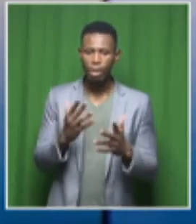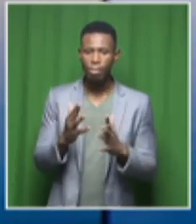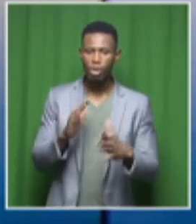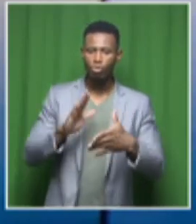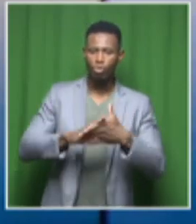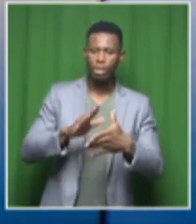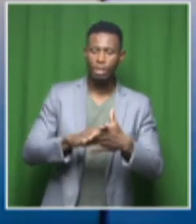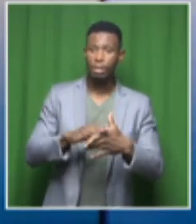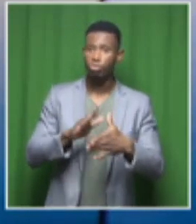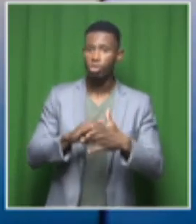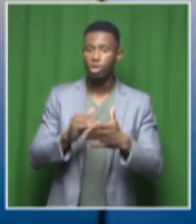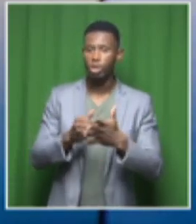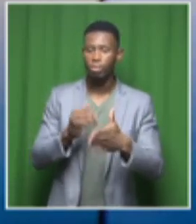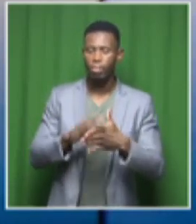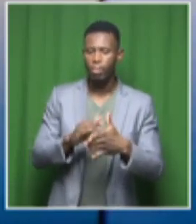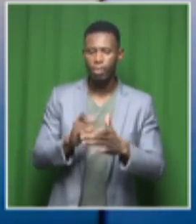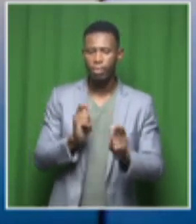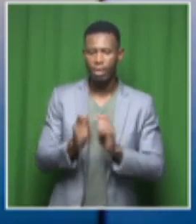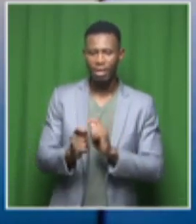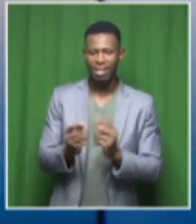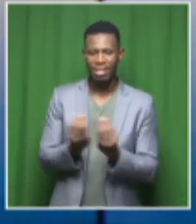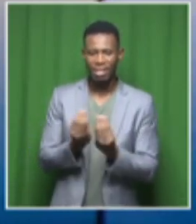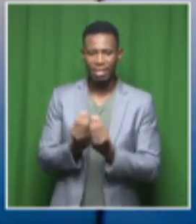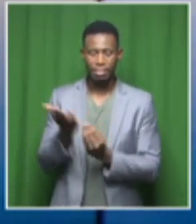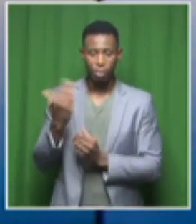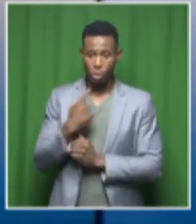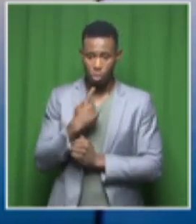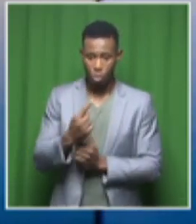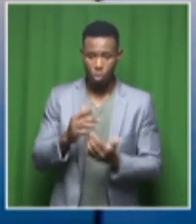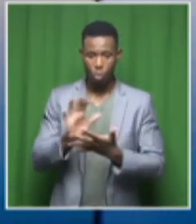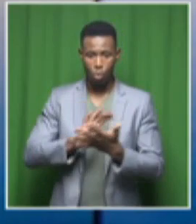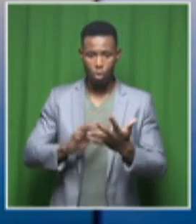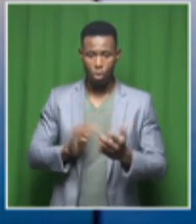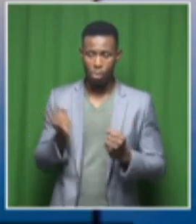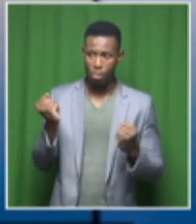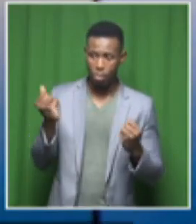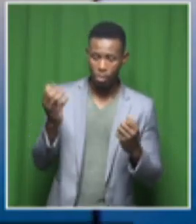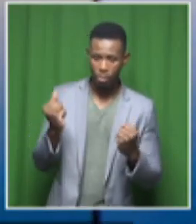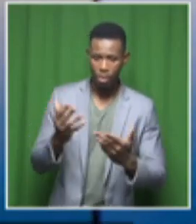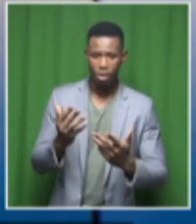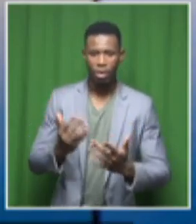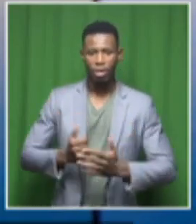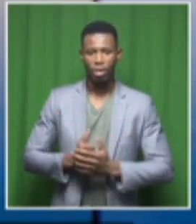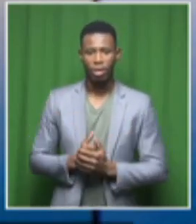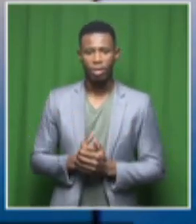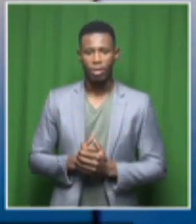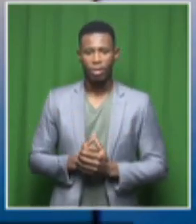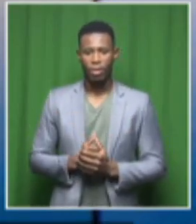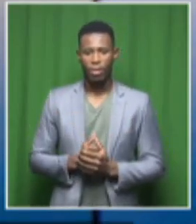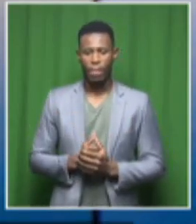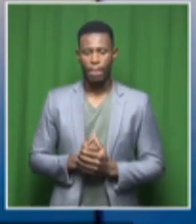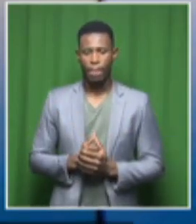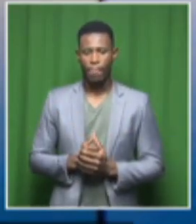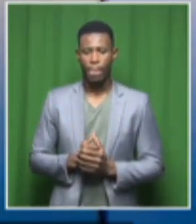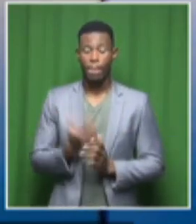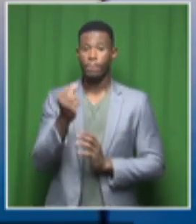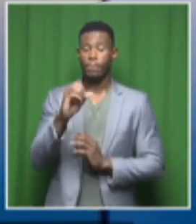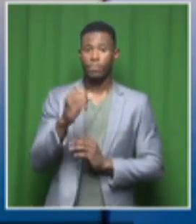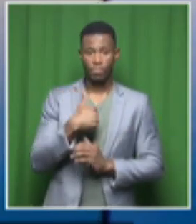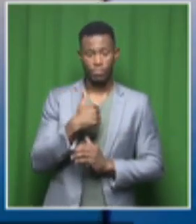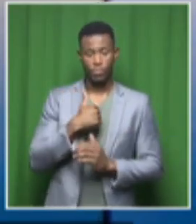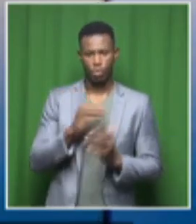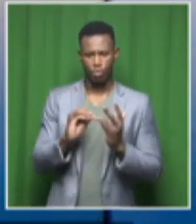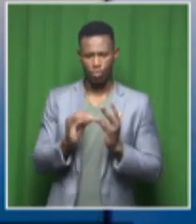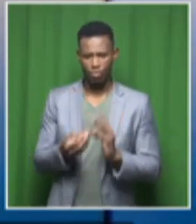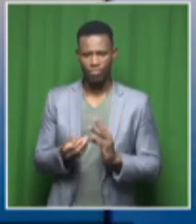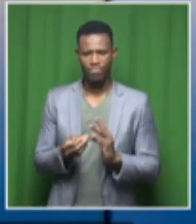just motifs. There were things being said or stories being told in you know, sort of in a way. So I try to bring all